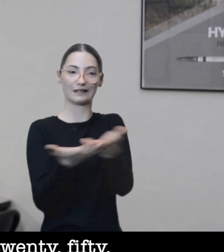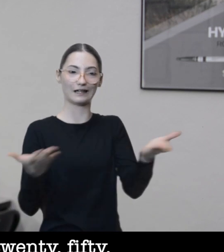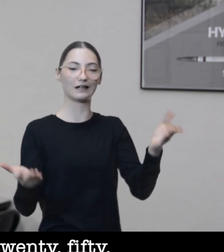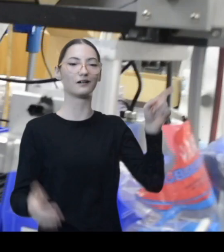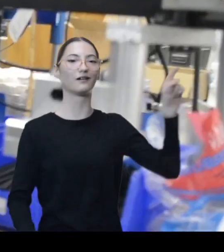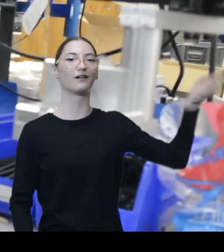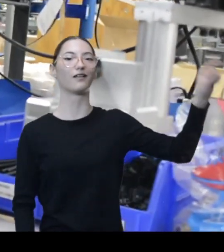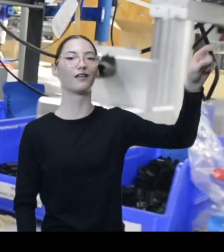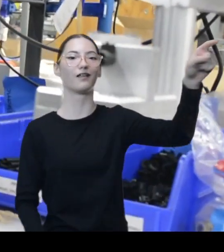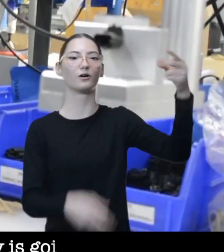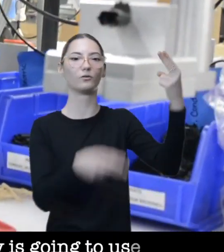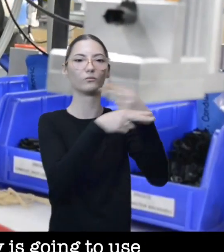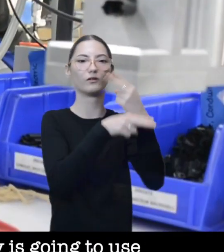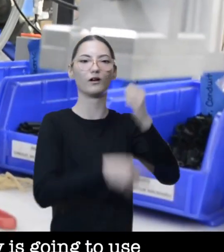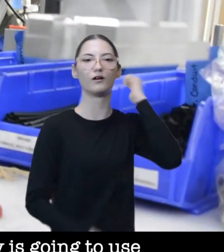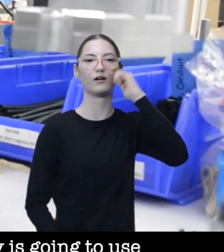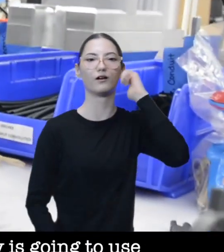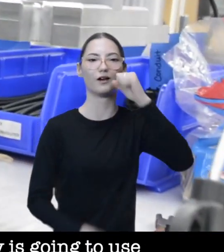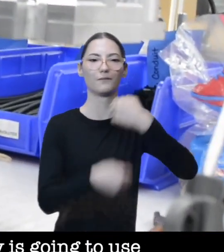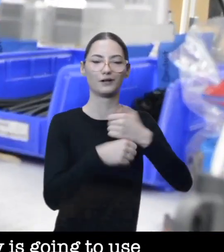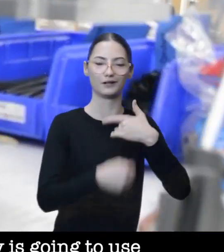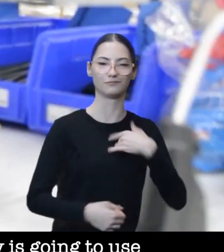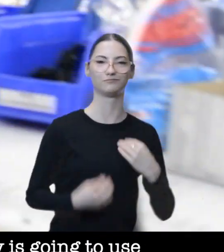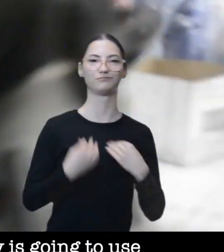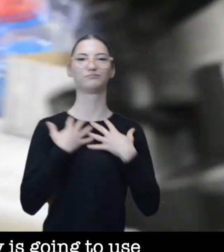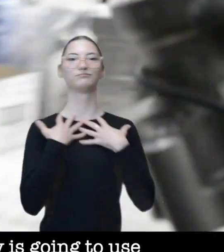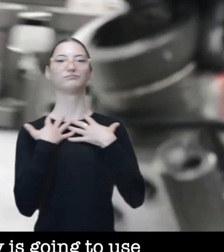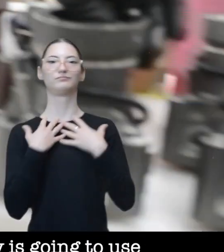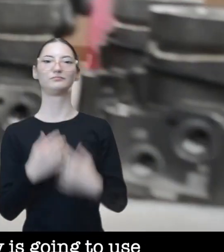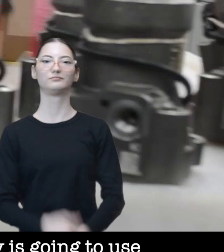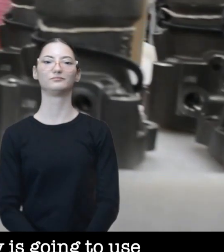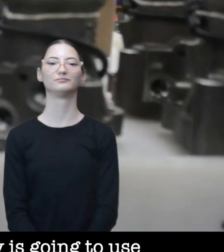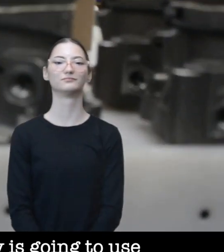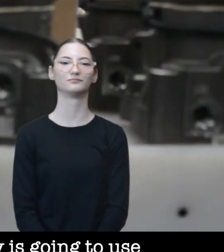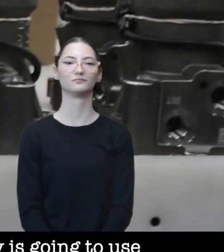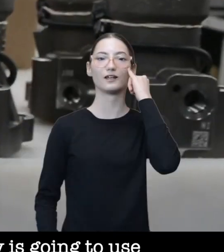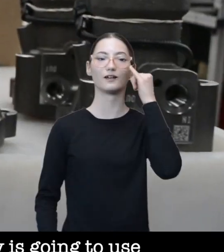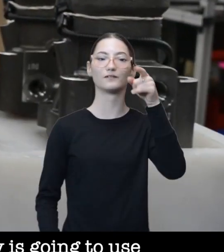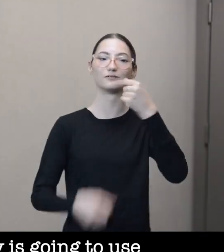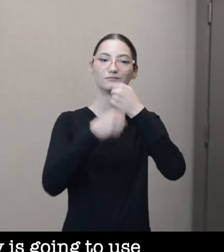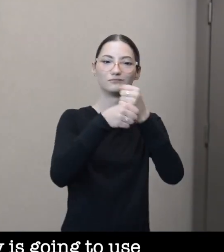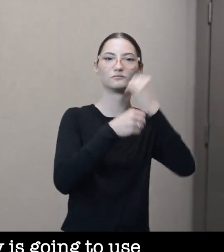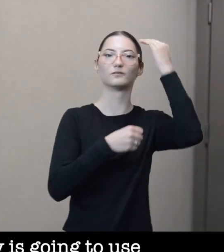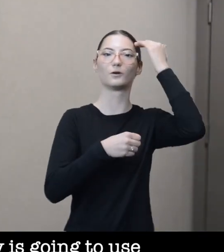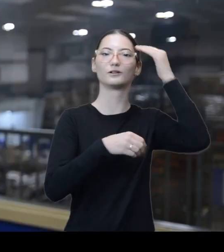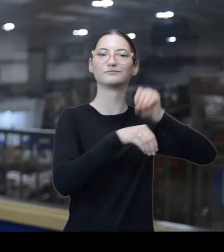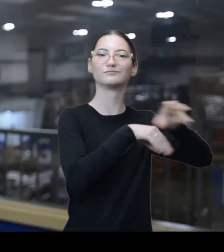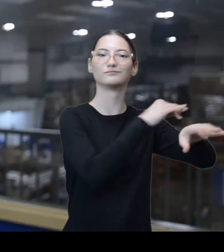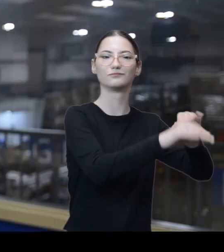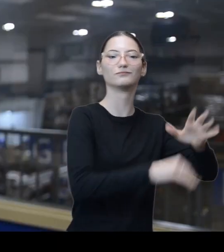1,000 times that. To be able to be a part of something that somebody's going to use in their everyday life is just